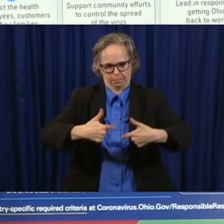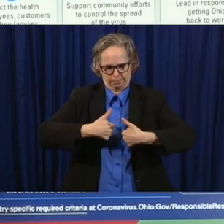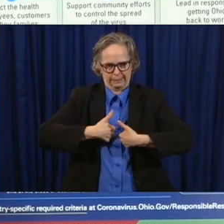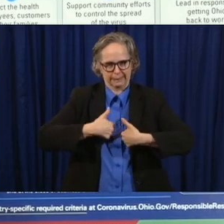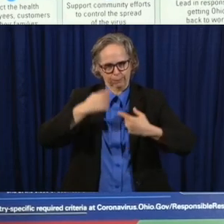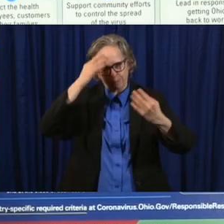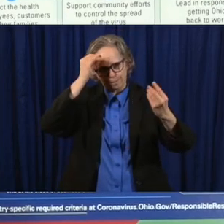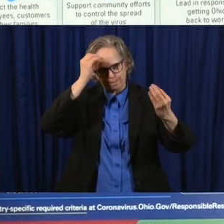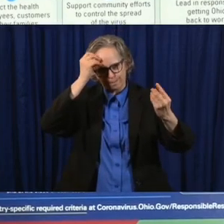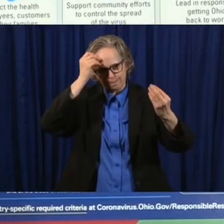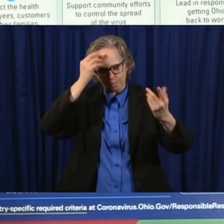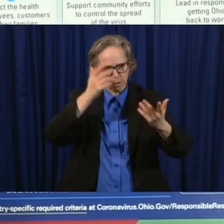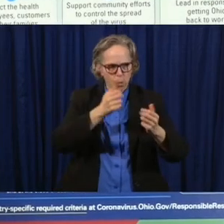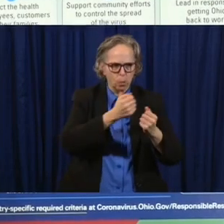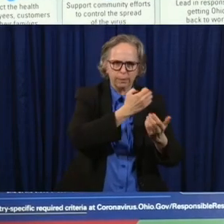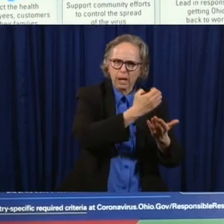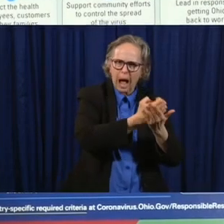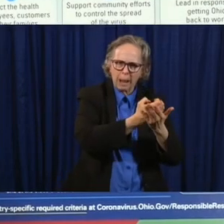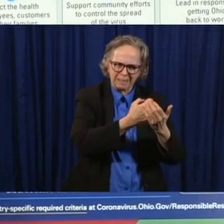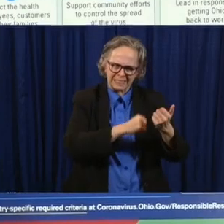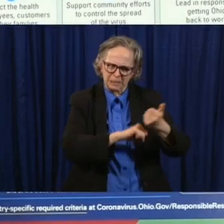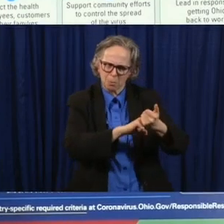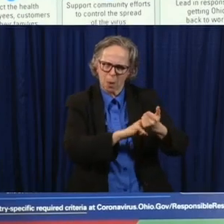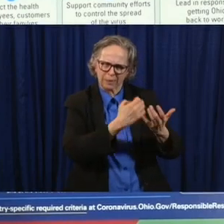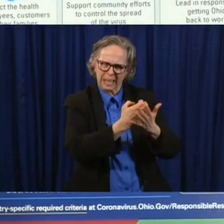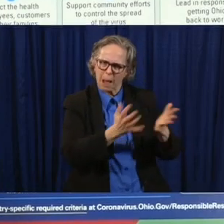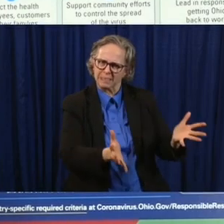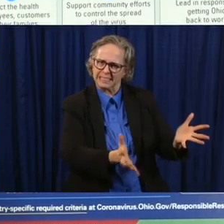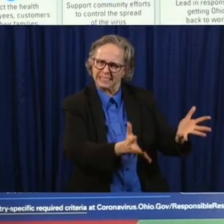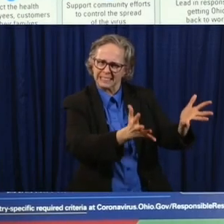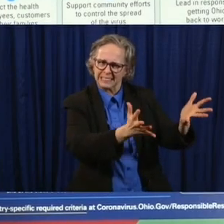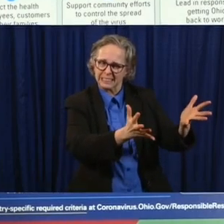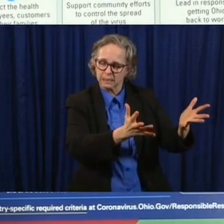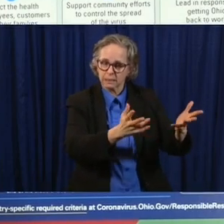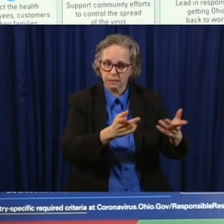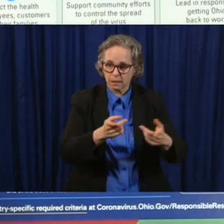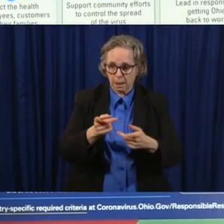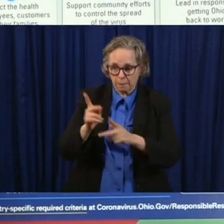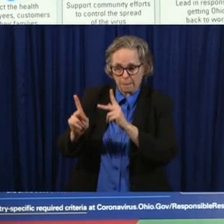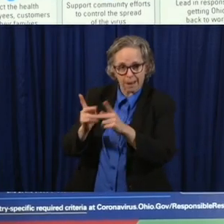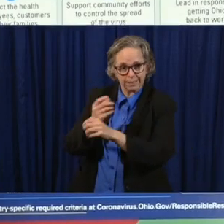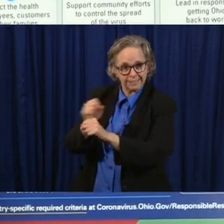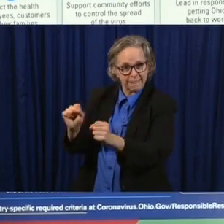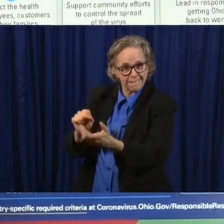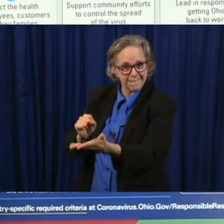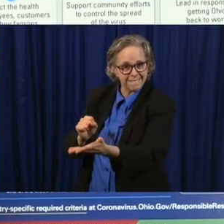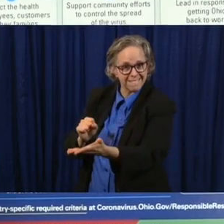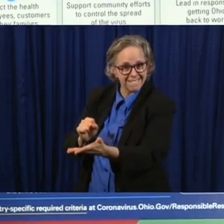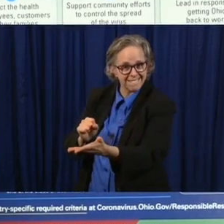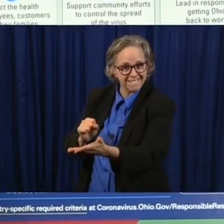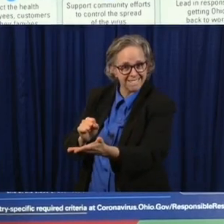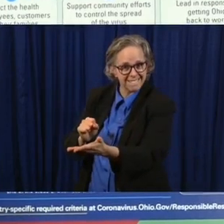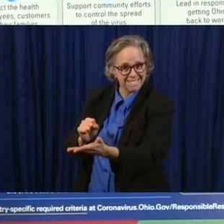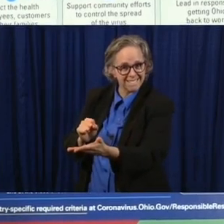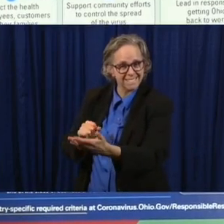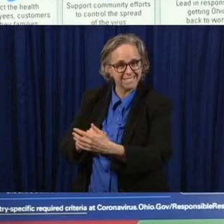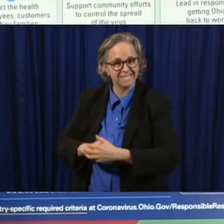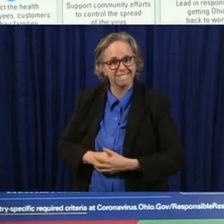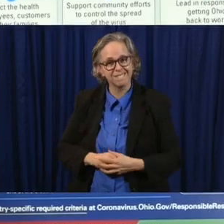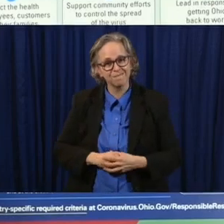bad things that go with that, all the social indicators and medical indicators that go the wrong way,